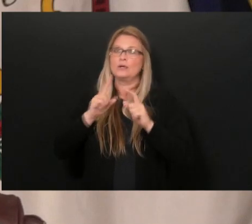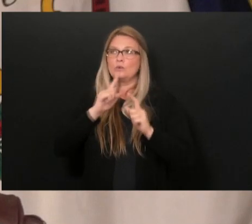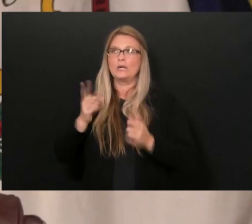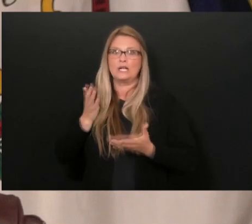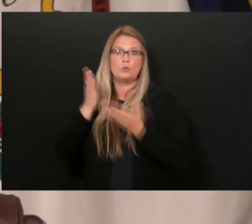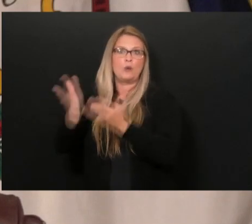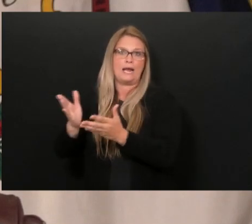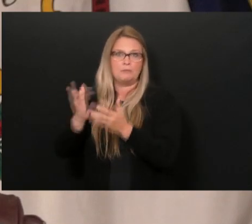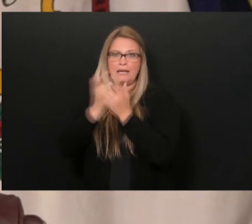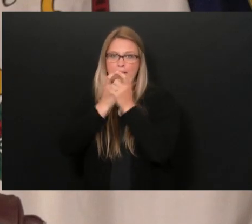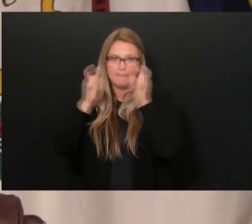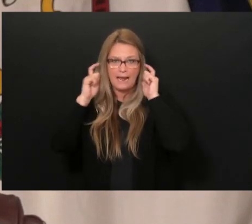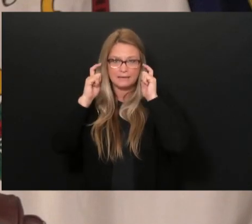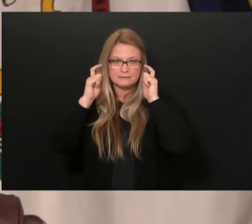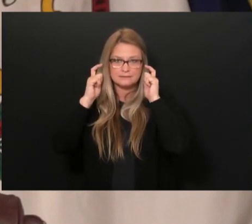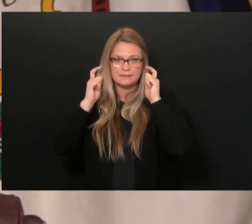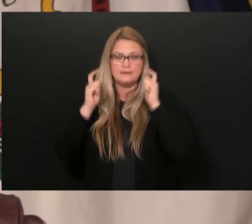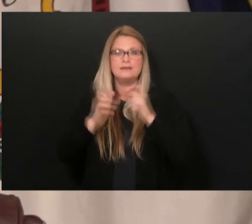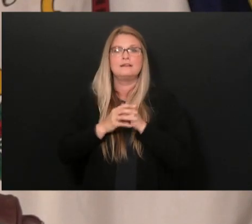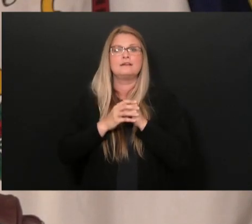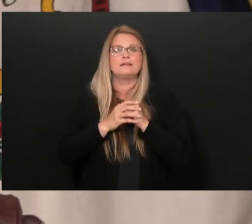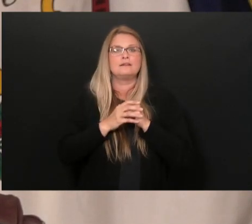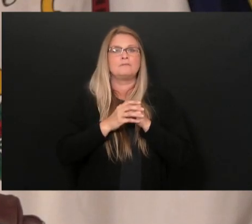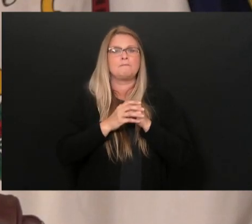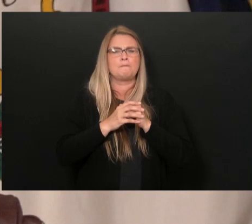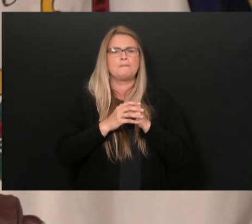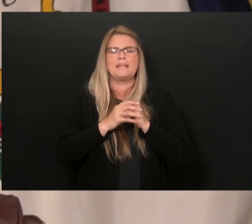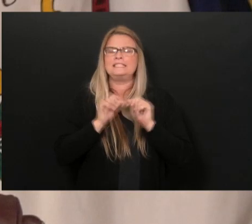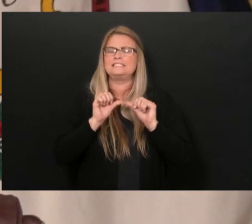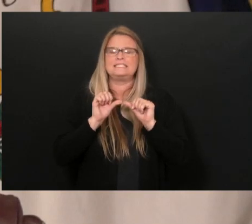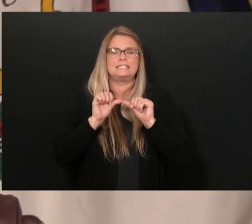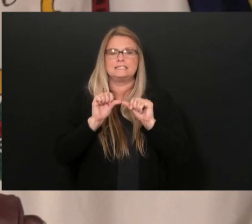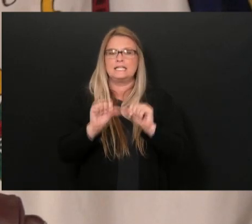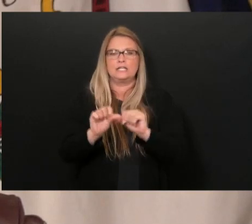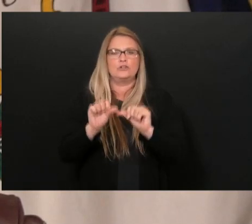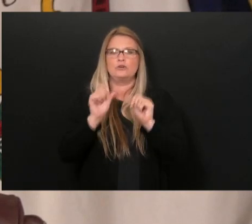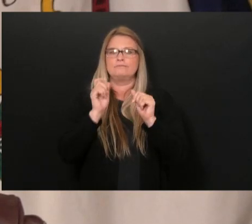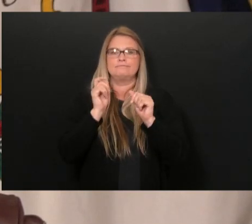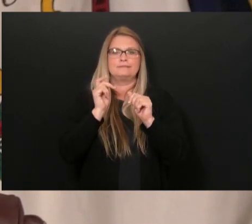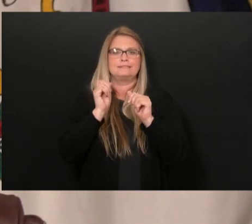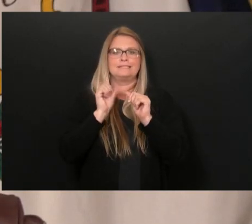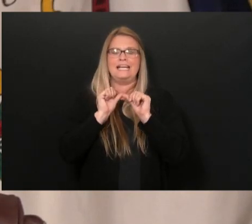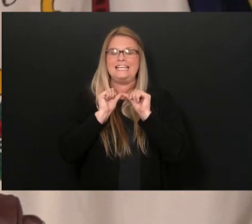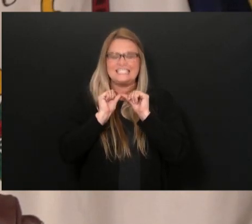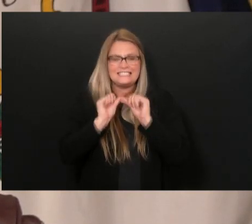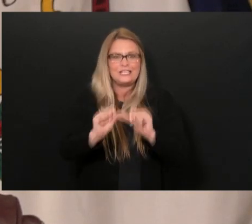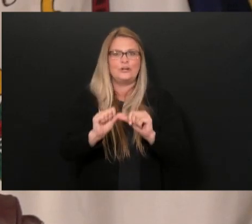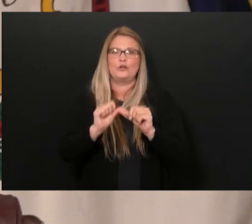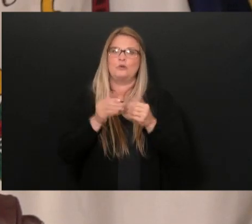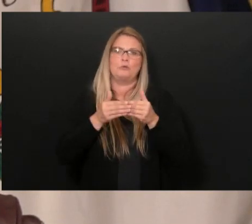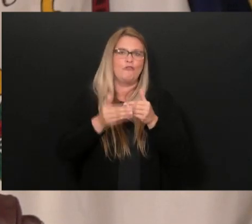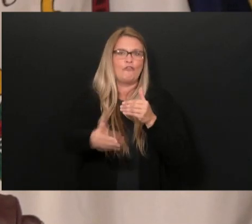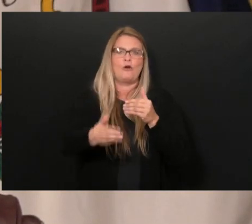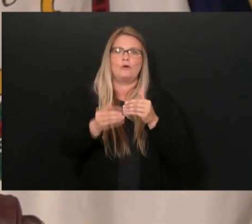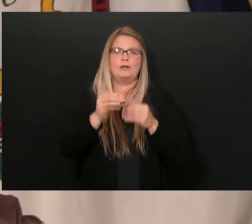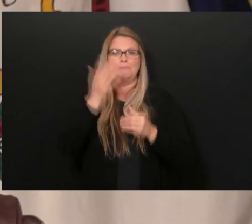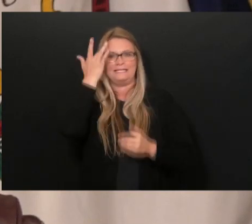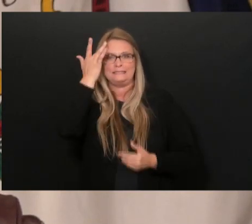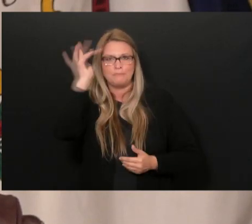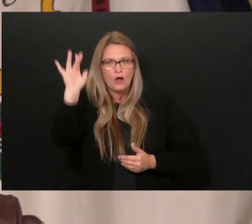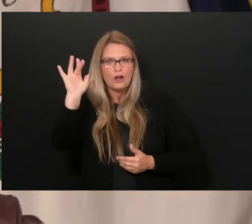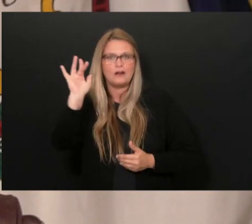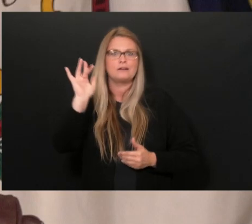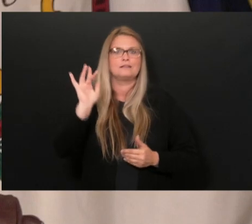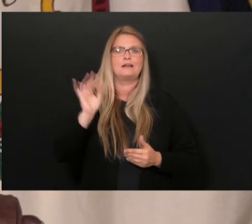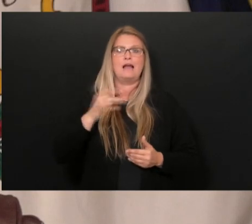wear masks and everything. Let's just continue to do what we've already done, West Virginia, and be smart. I